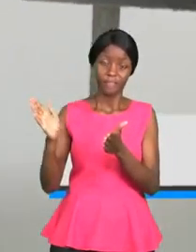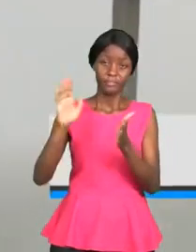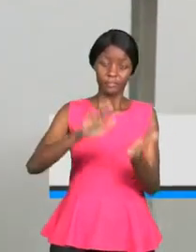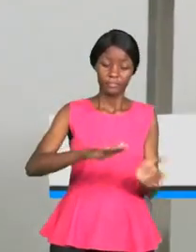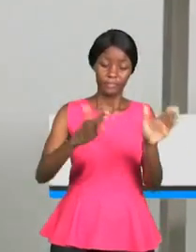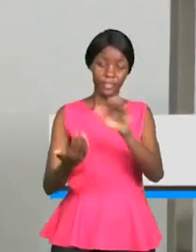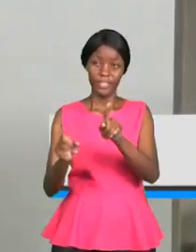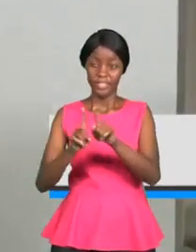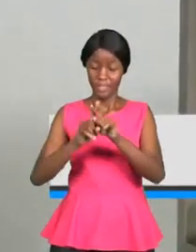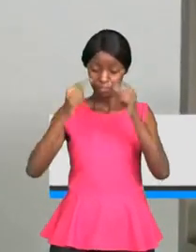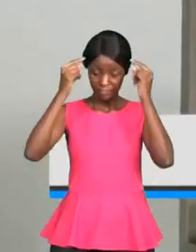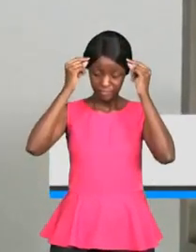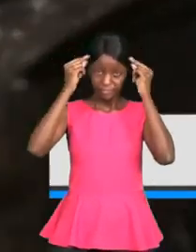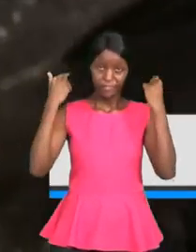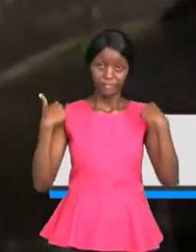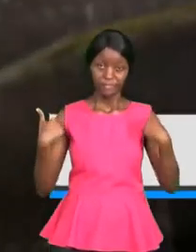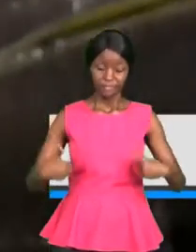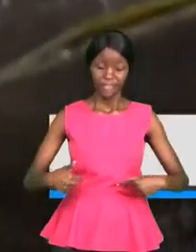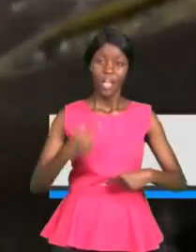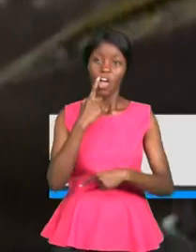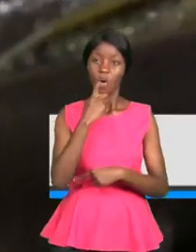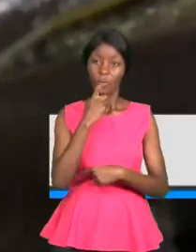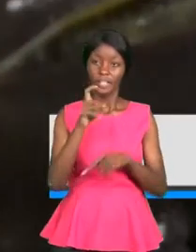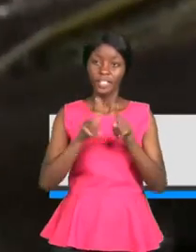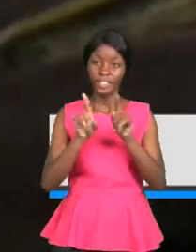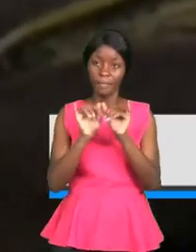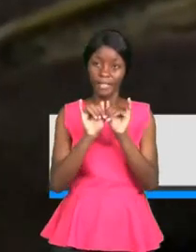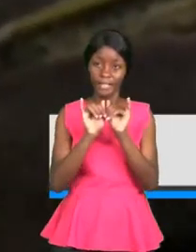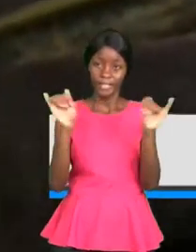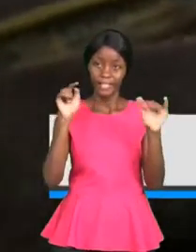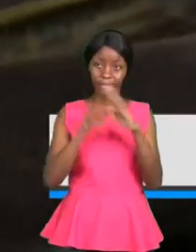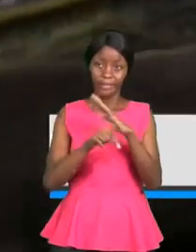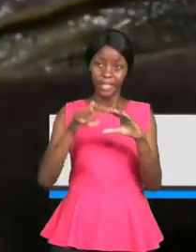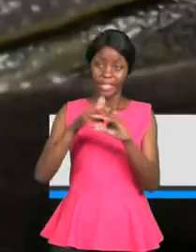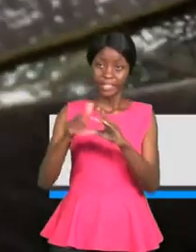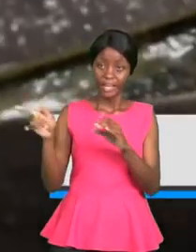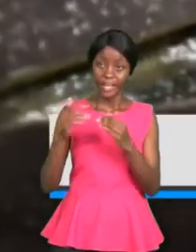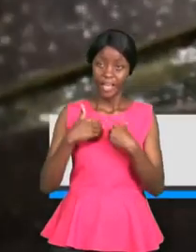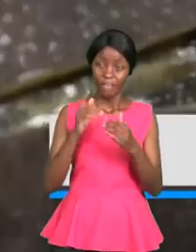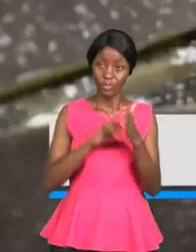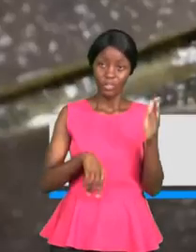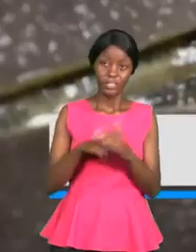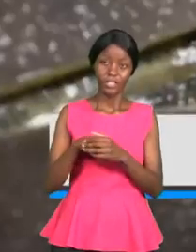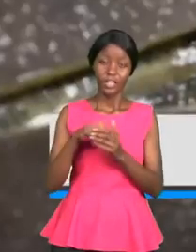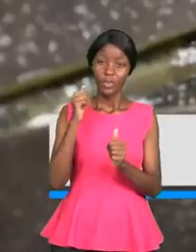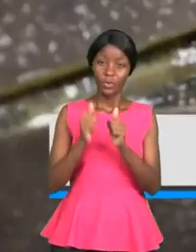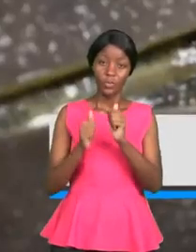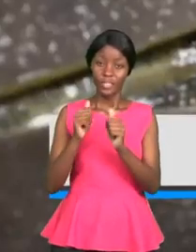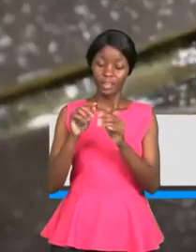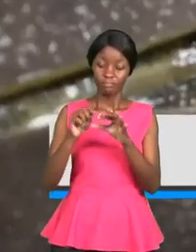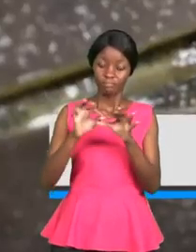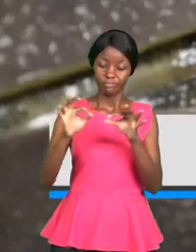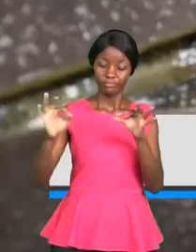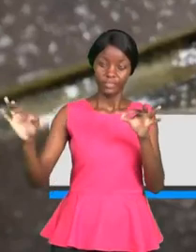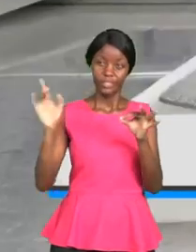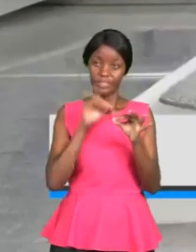white protective clothing work in a chilled, spotless interior. Inside, a 4-foot sturgeon is heaved onto a stainless steel